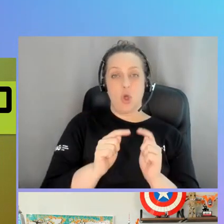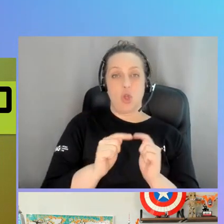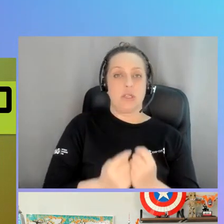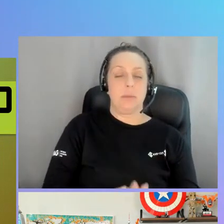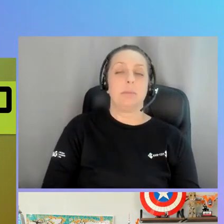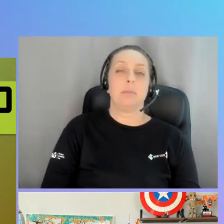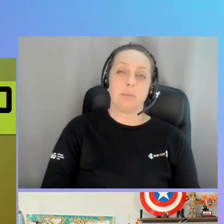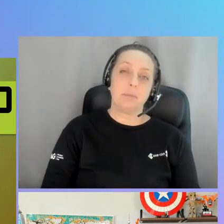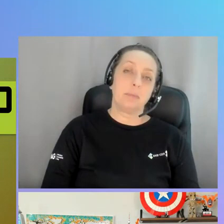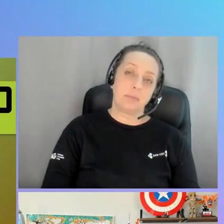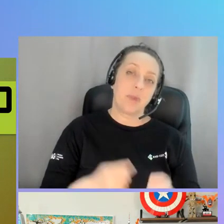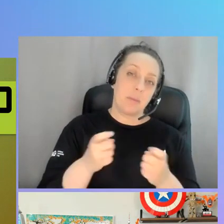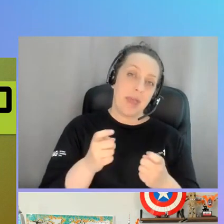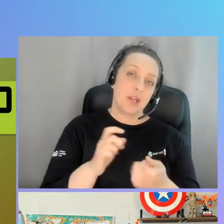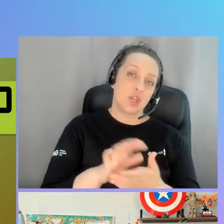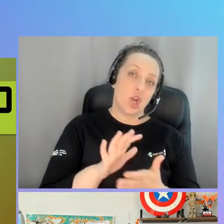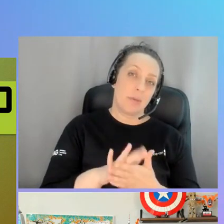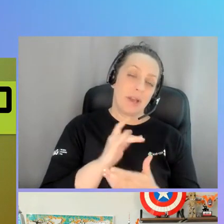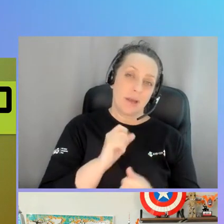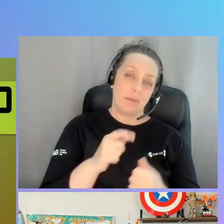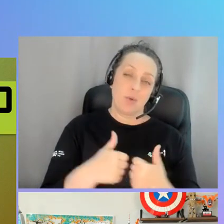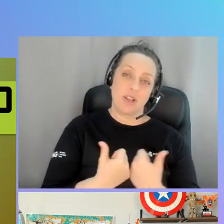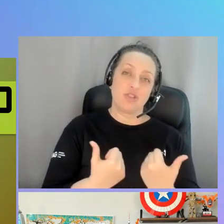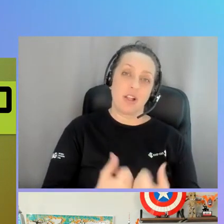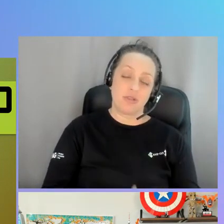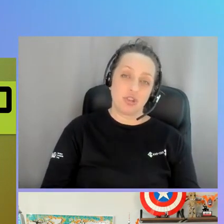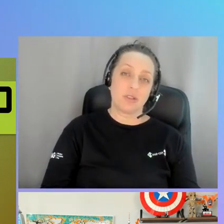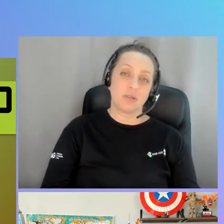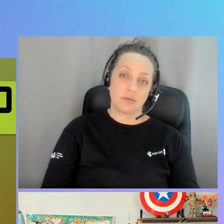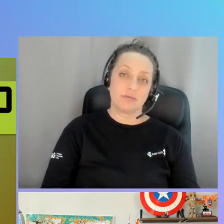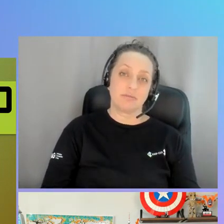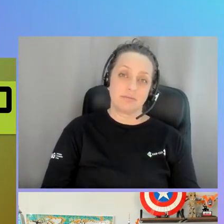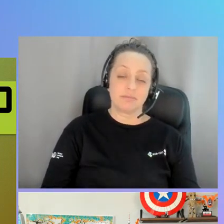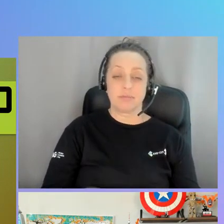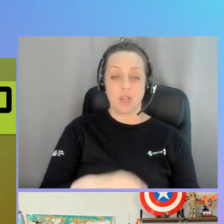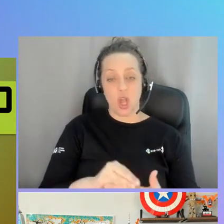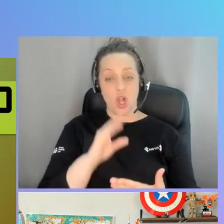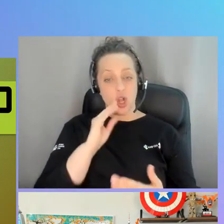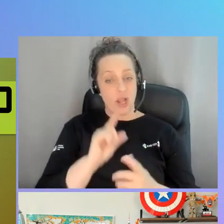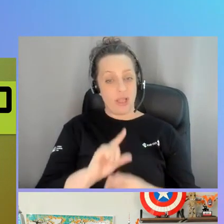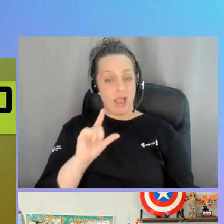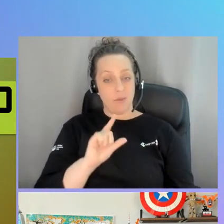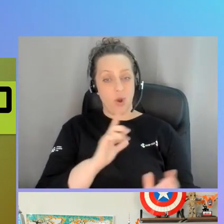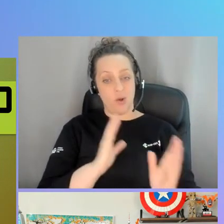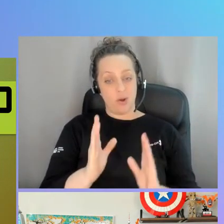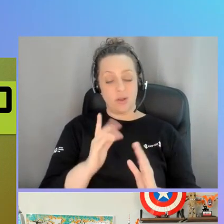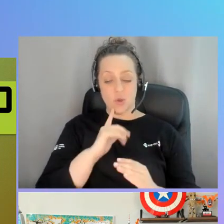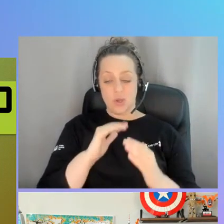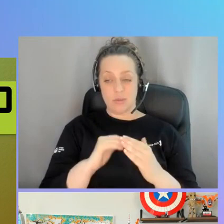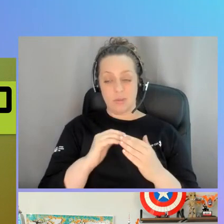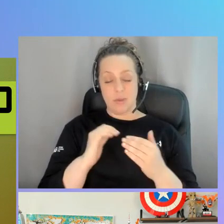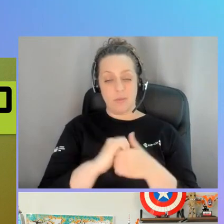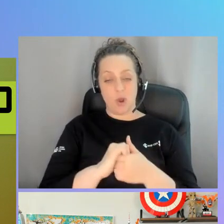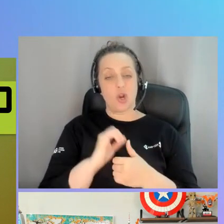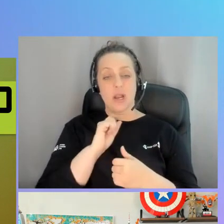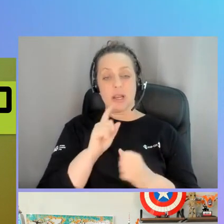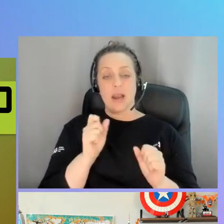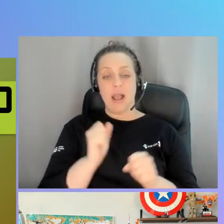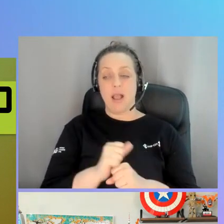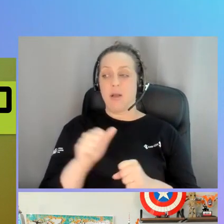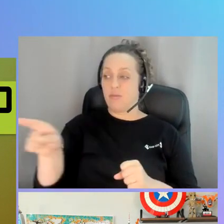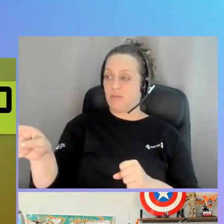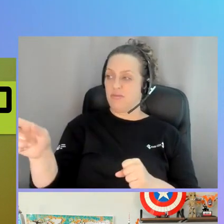team. Managing documents can be quite challenging. A learning library, right? So accessibility partner can certainly help with